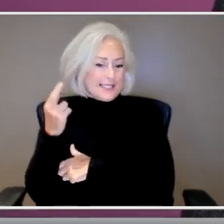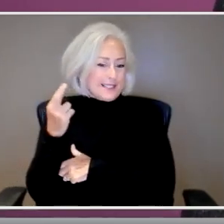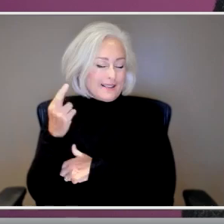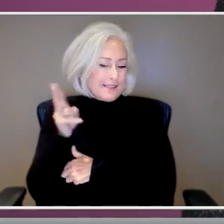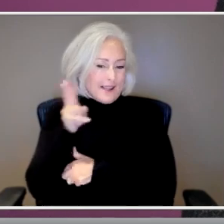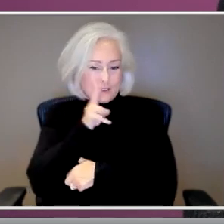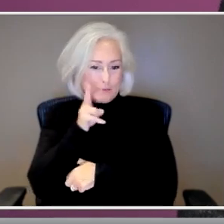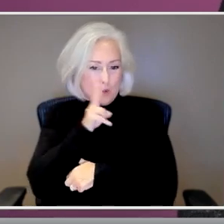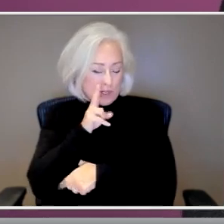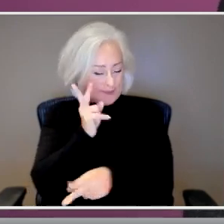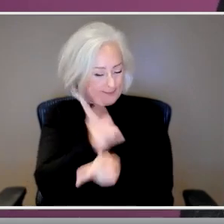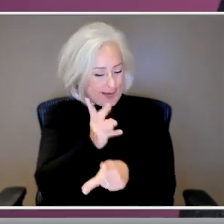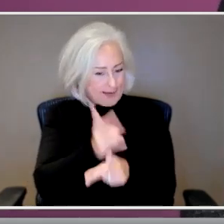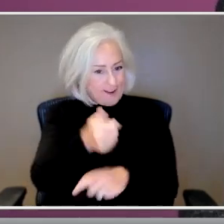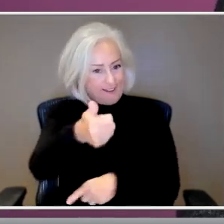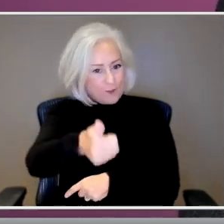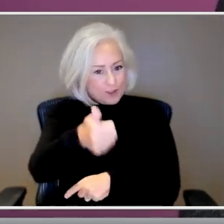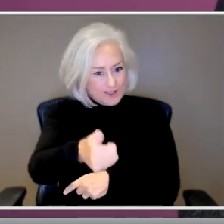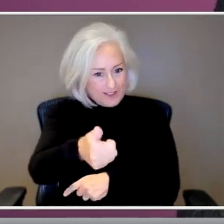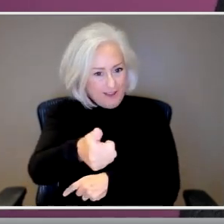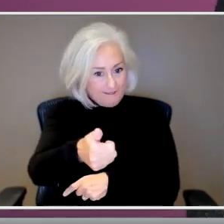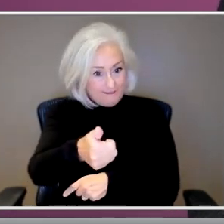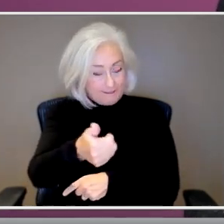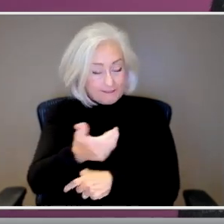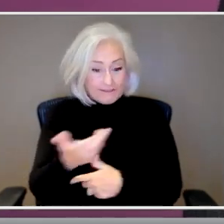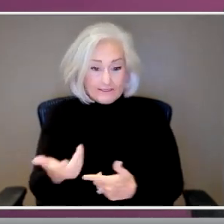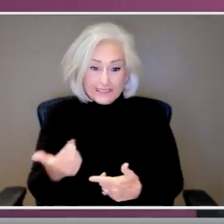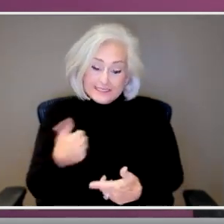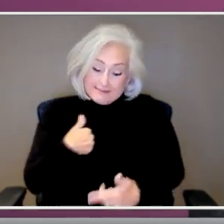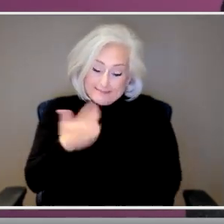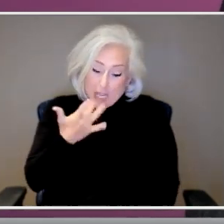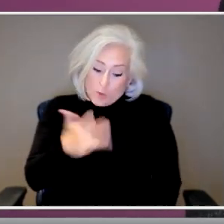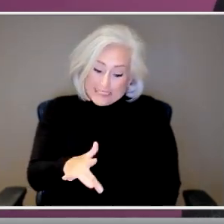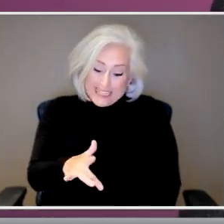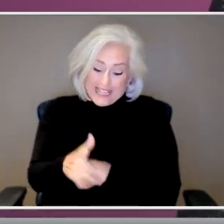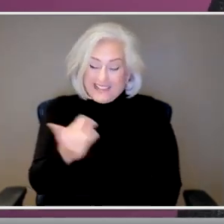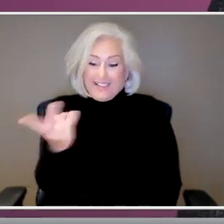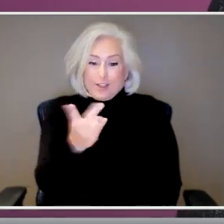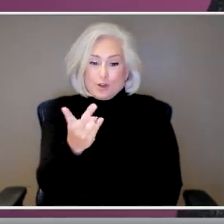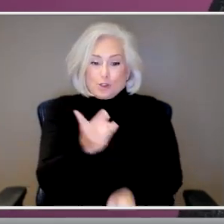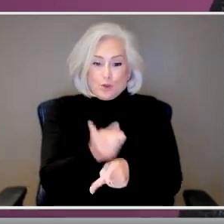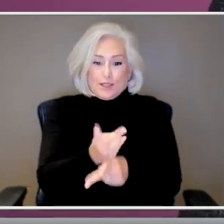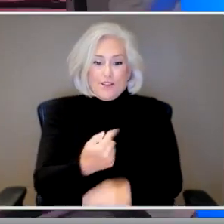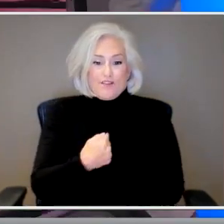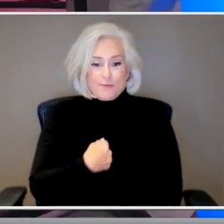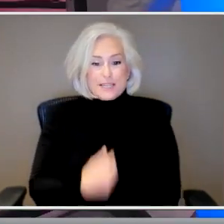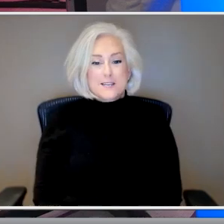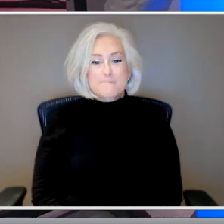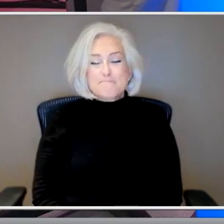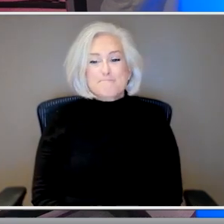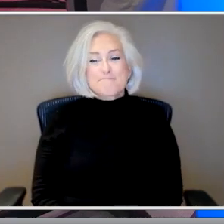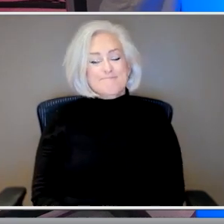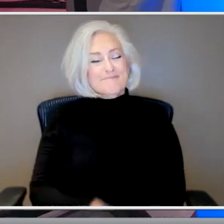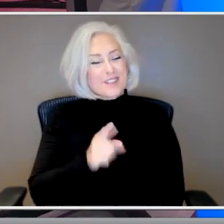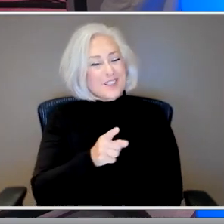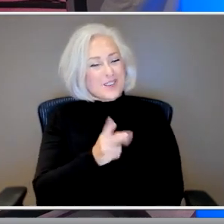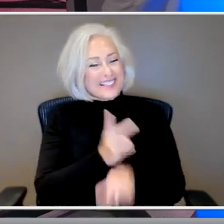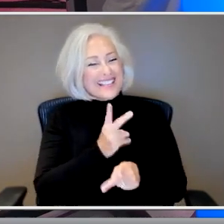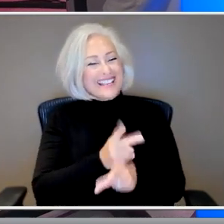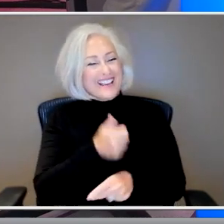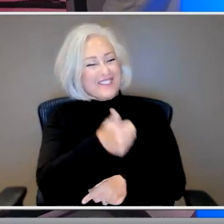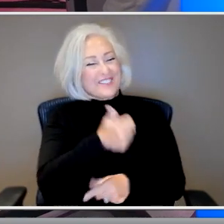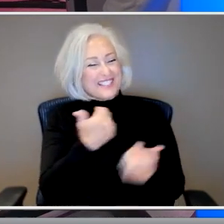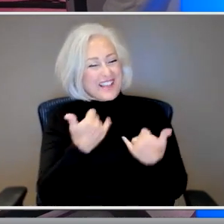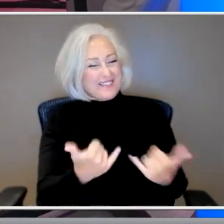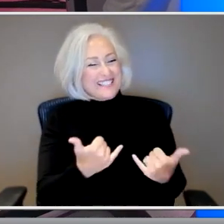yourself, because I was a lucky one. These guys took care of me. You're taking very good care of yourself right now. What do you have